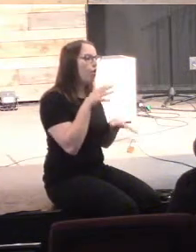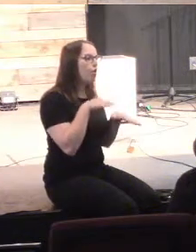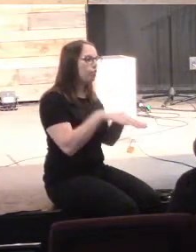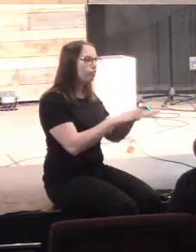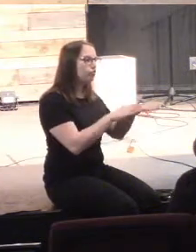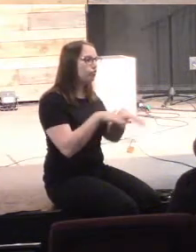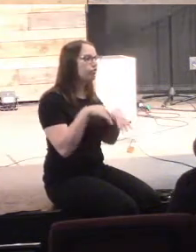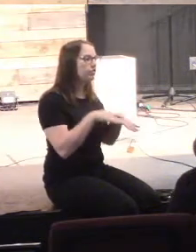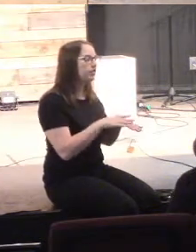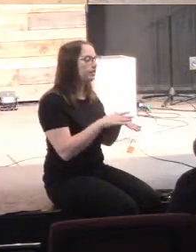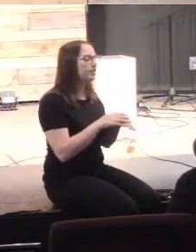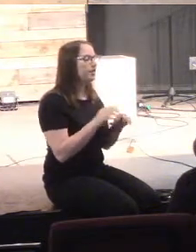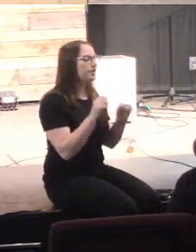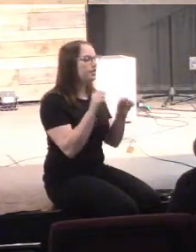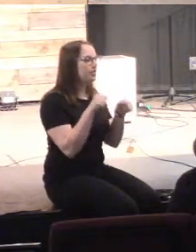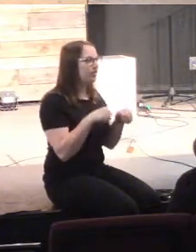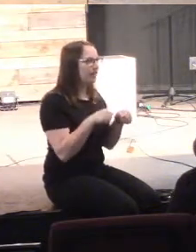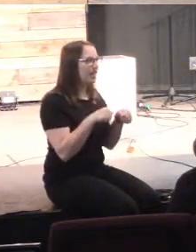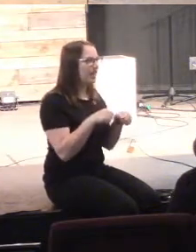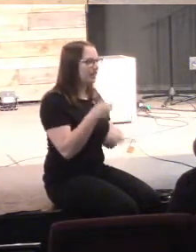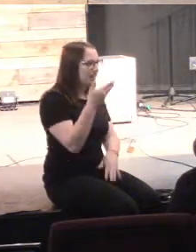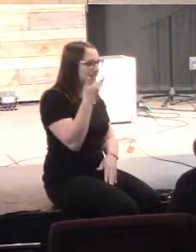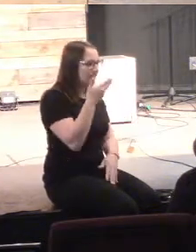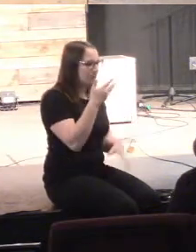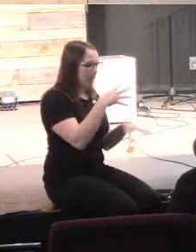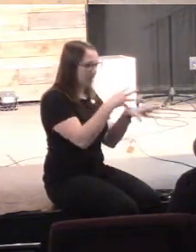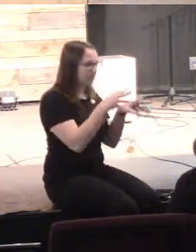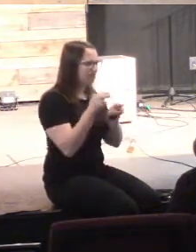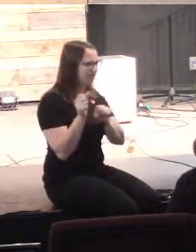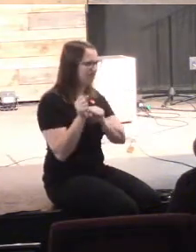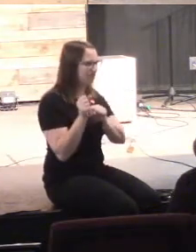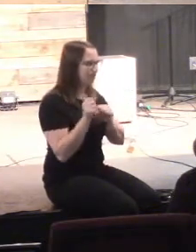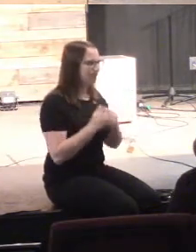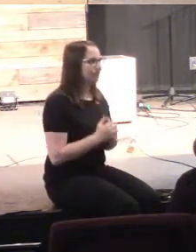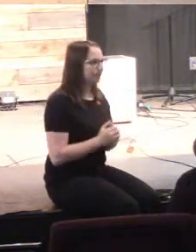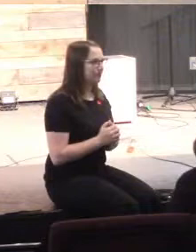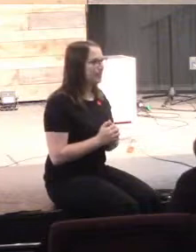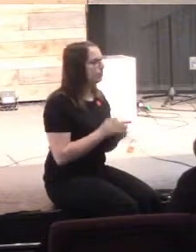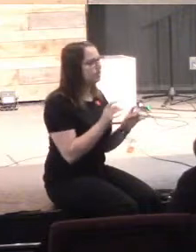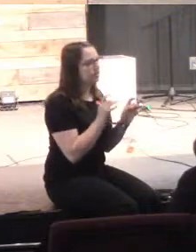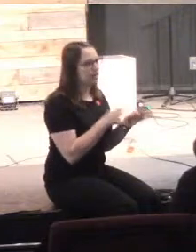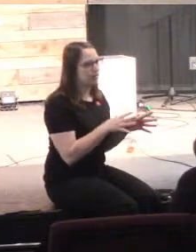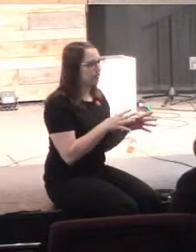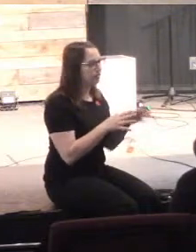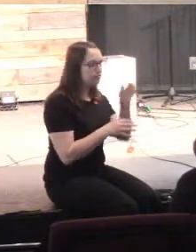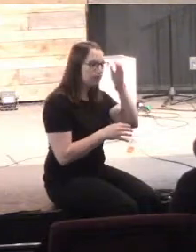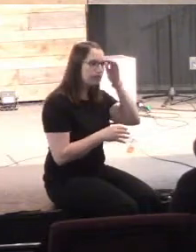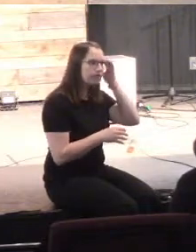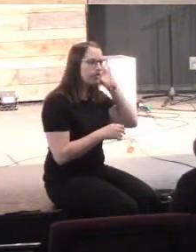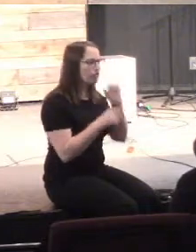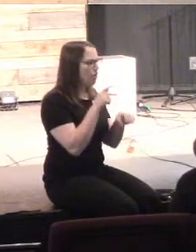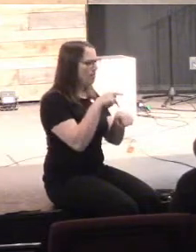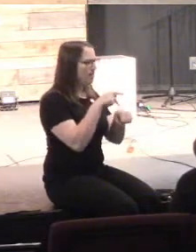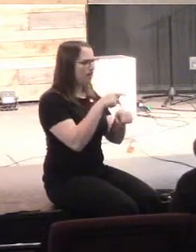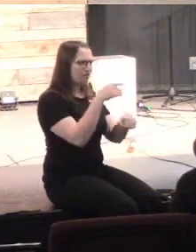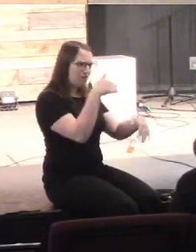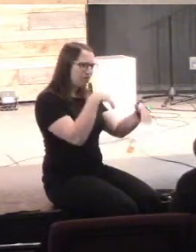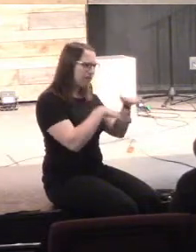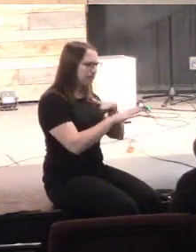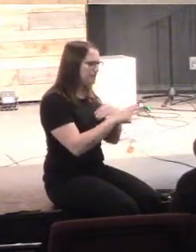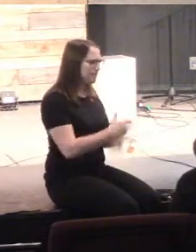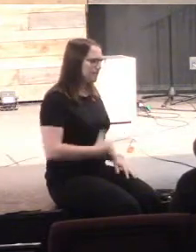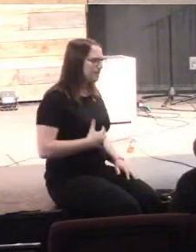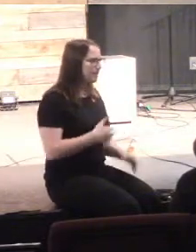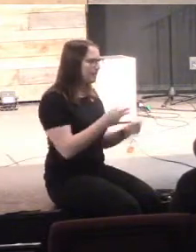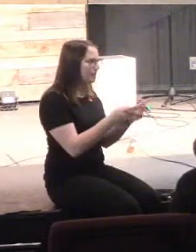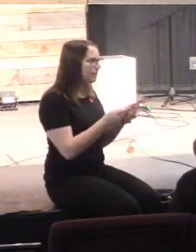smell. They were awful smelling places. They smelled terrible. And Peter is going into this disgusting place.